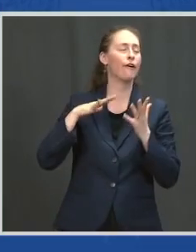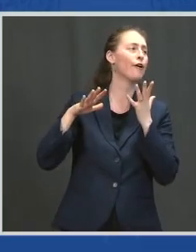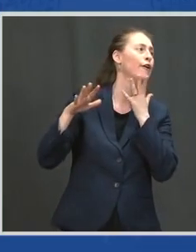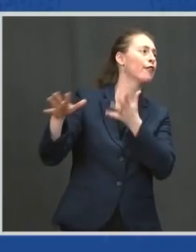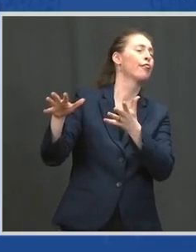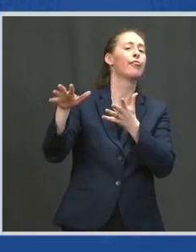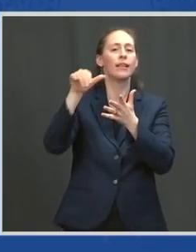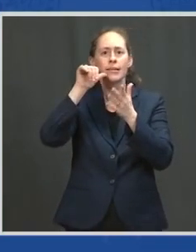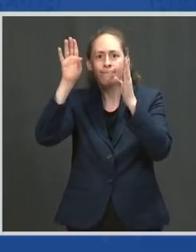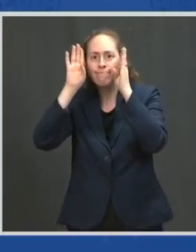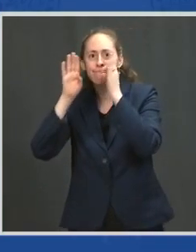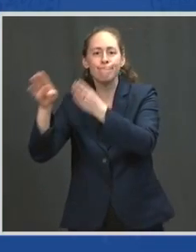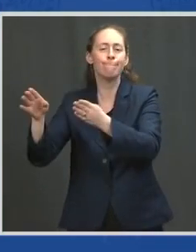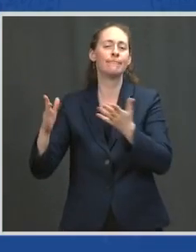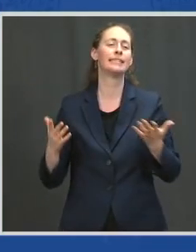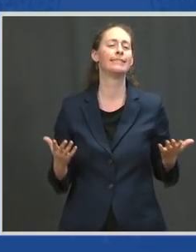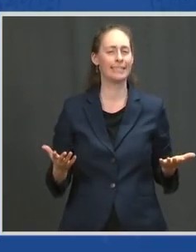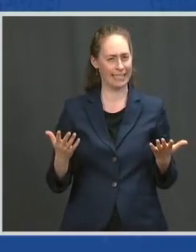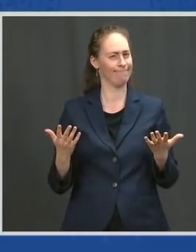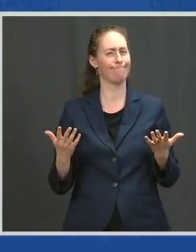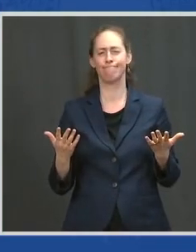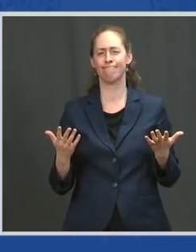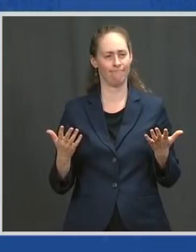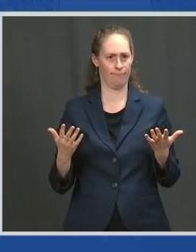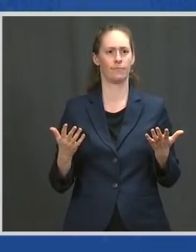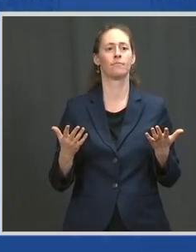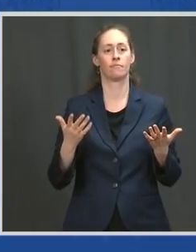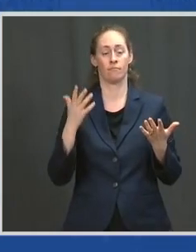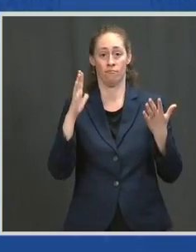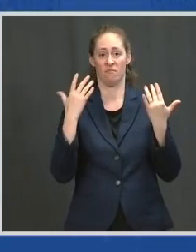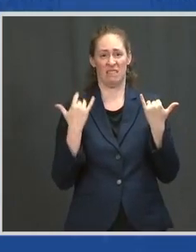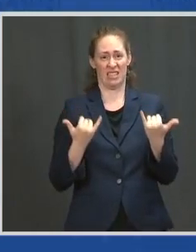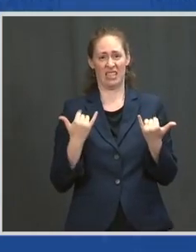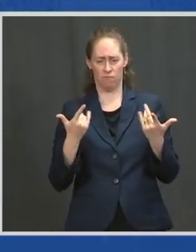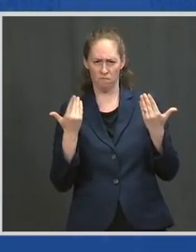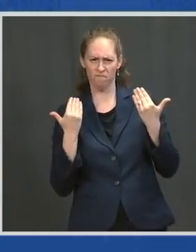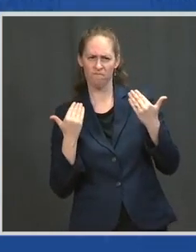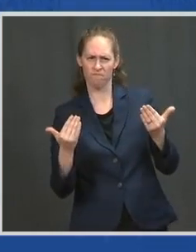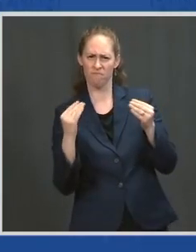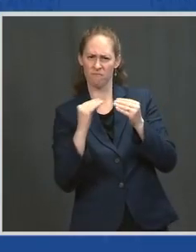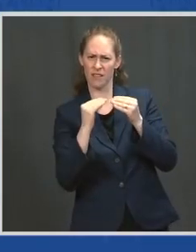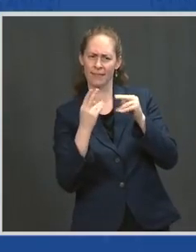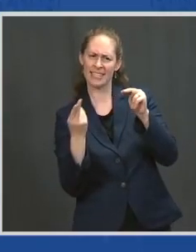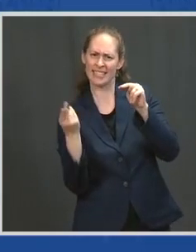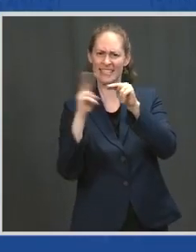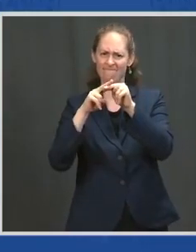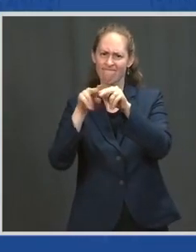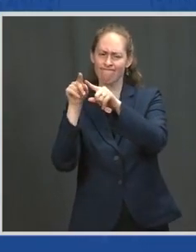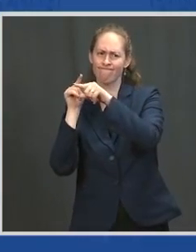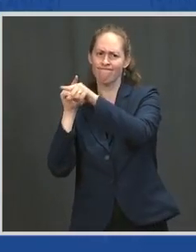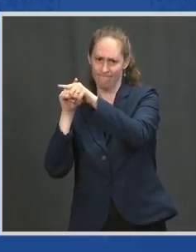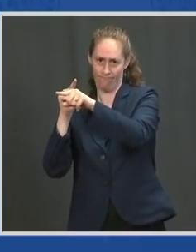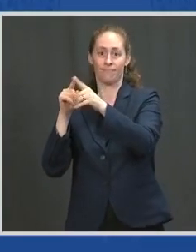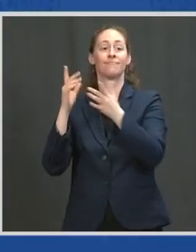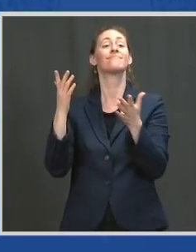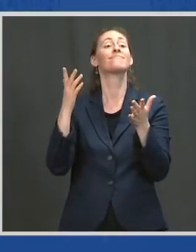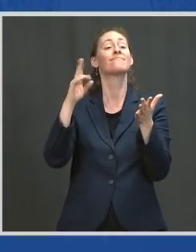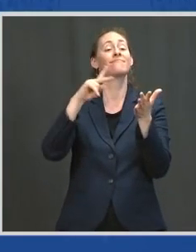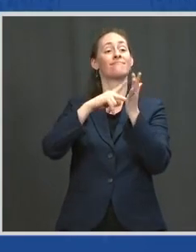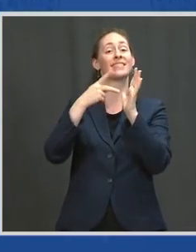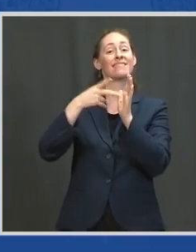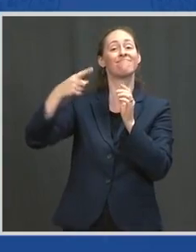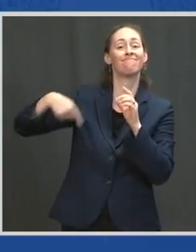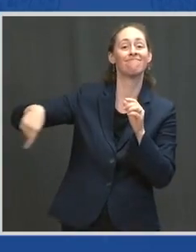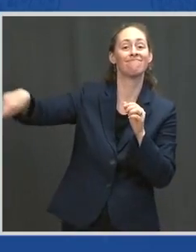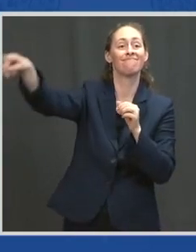The consensus is if you increase the disclosure requirements for banks and financial institutions on accounts of the wealthiest Americans